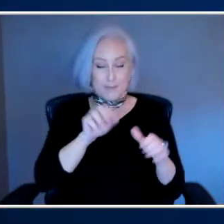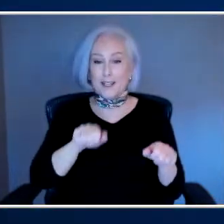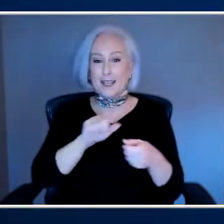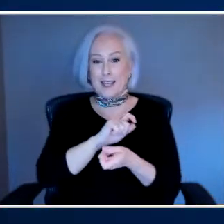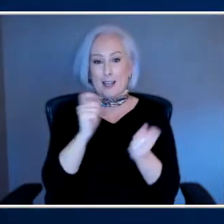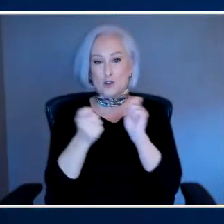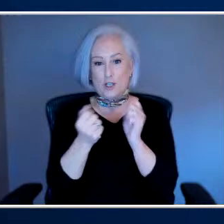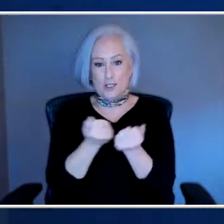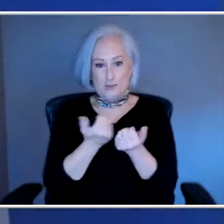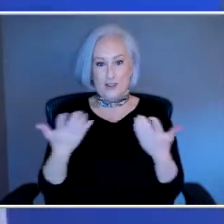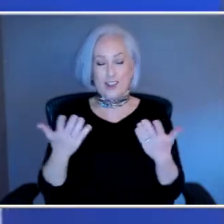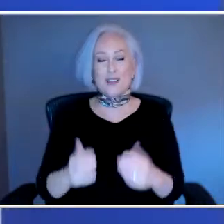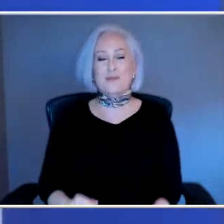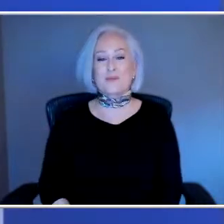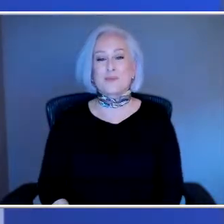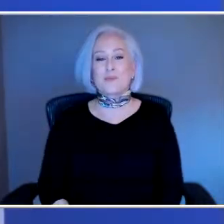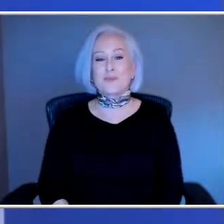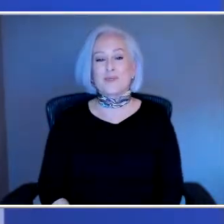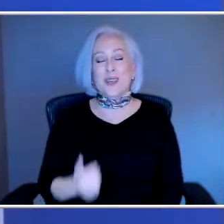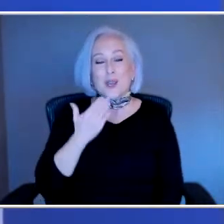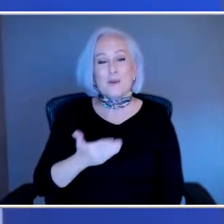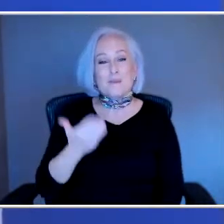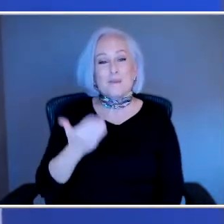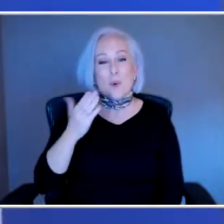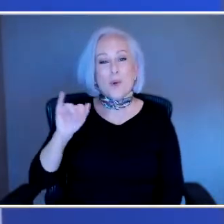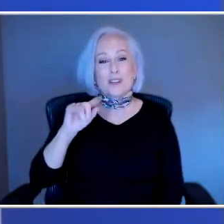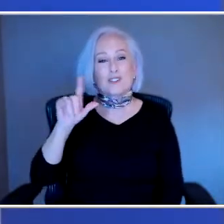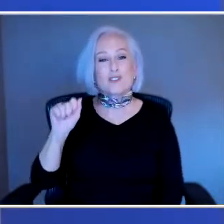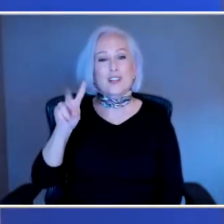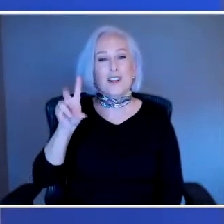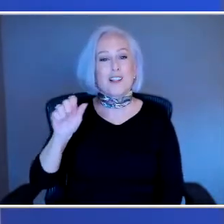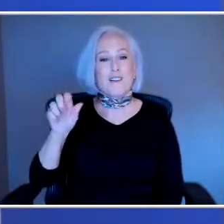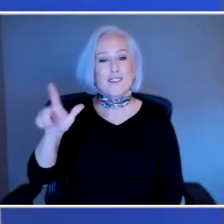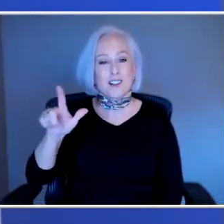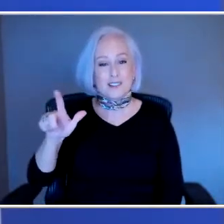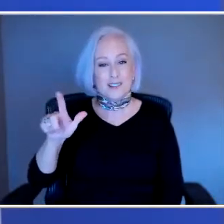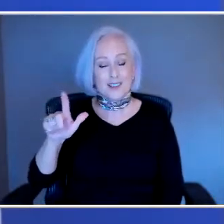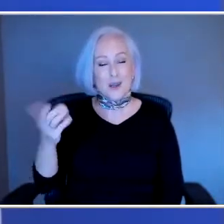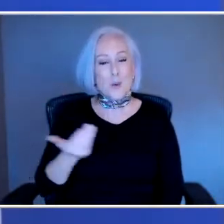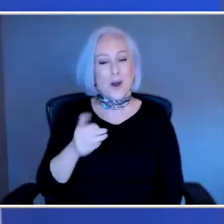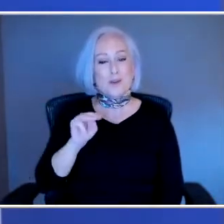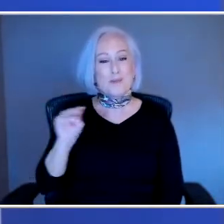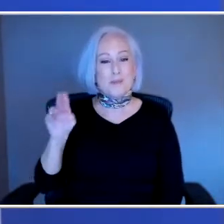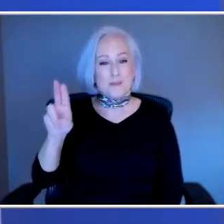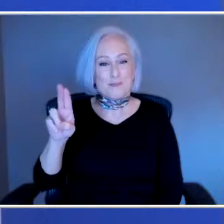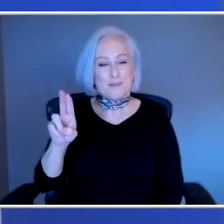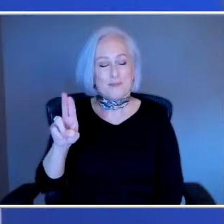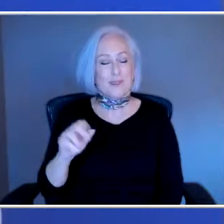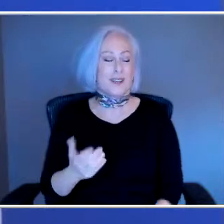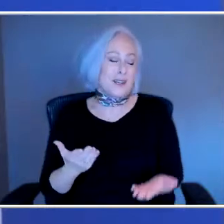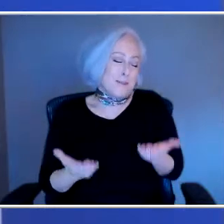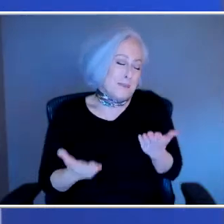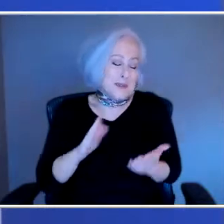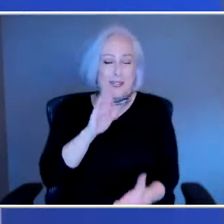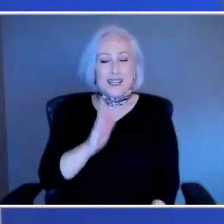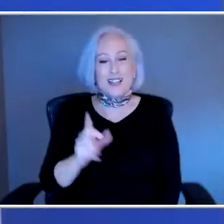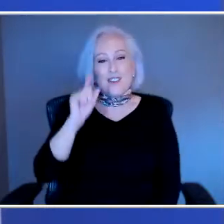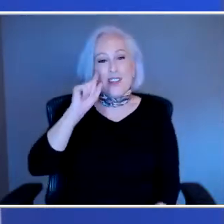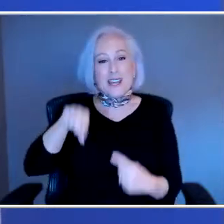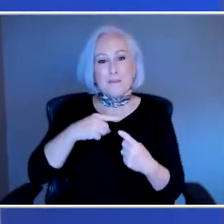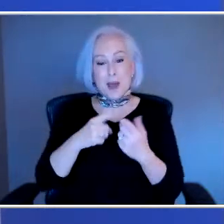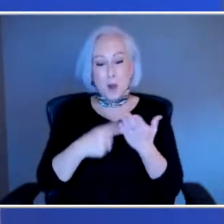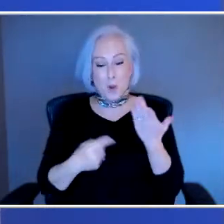Good morning, I'm Jessica Lovell and welcome to the Morning Medical Update. You probably never really think about what happens inside a